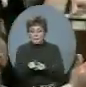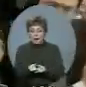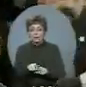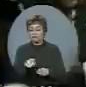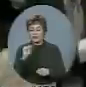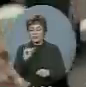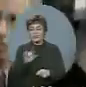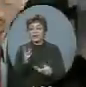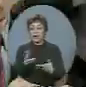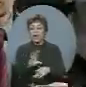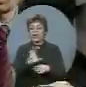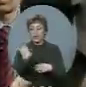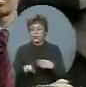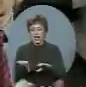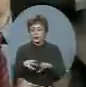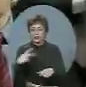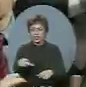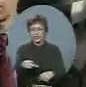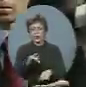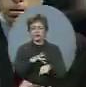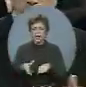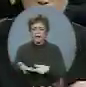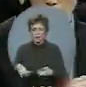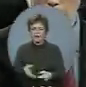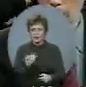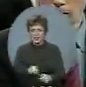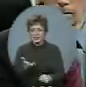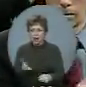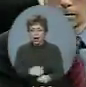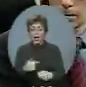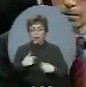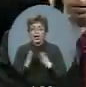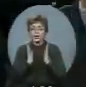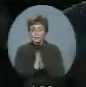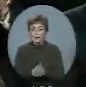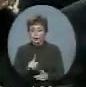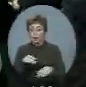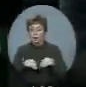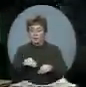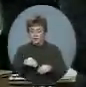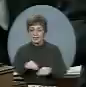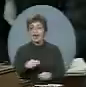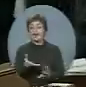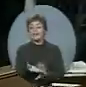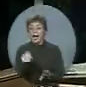Prime Minister withdraw those allegations and apologize to this House?